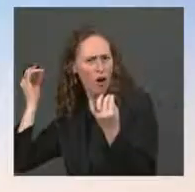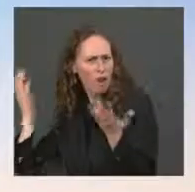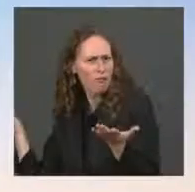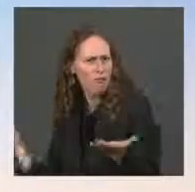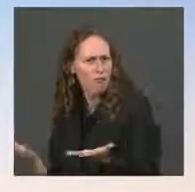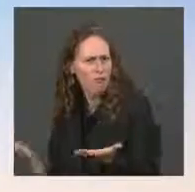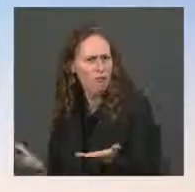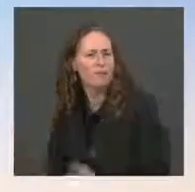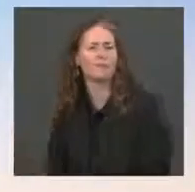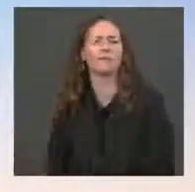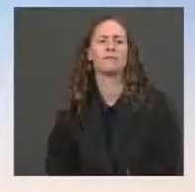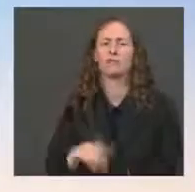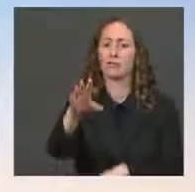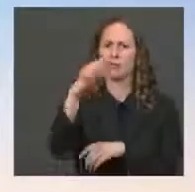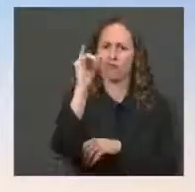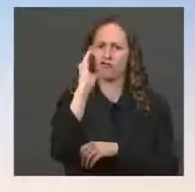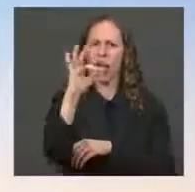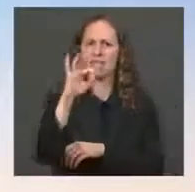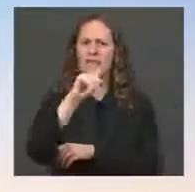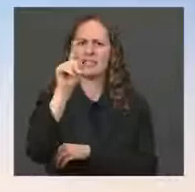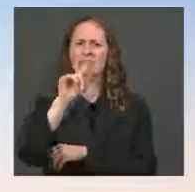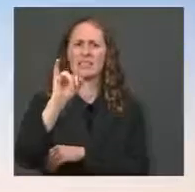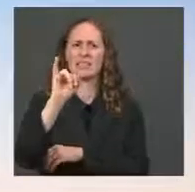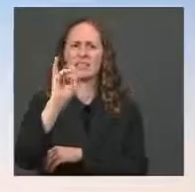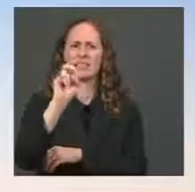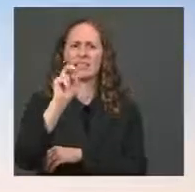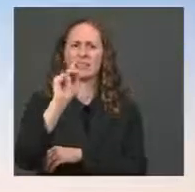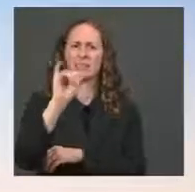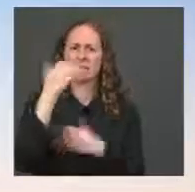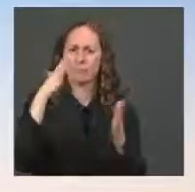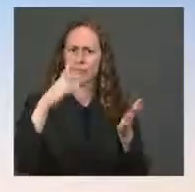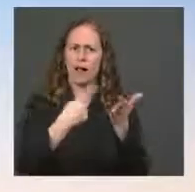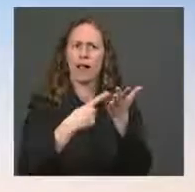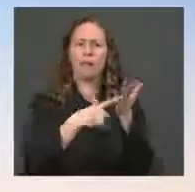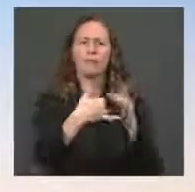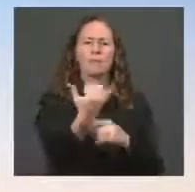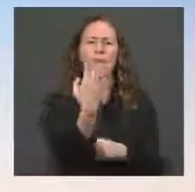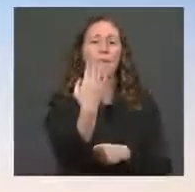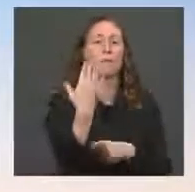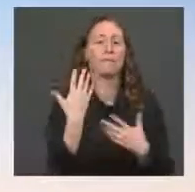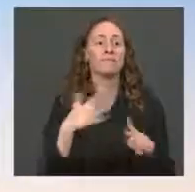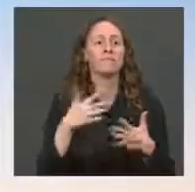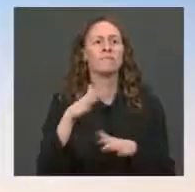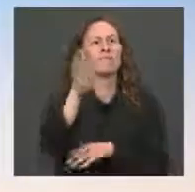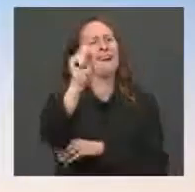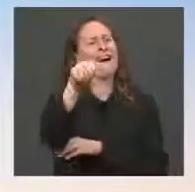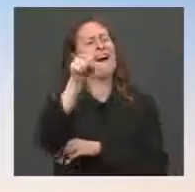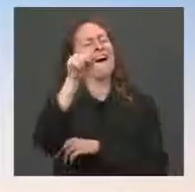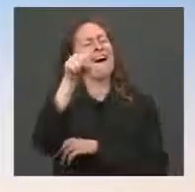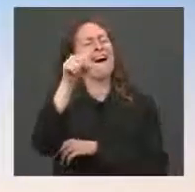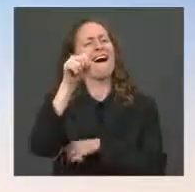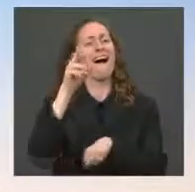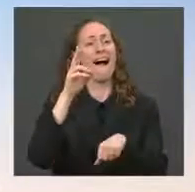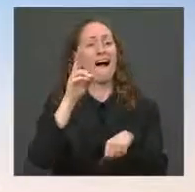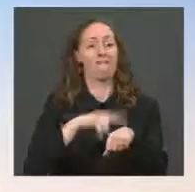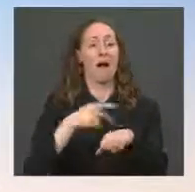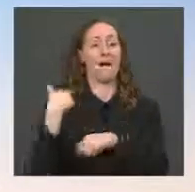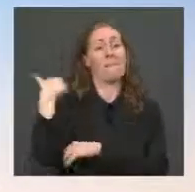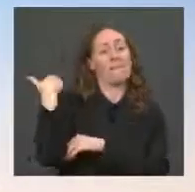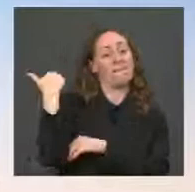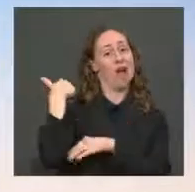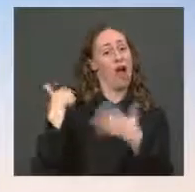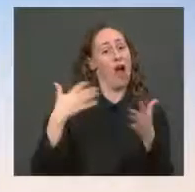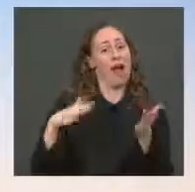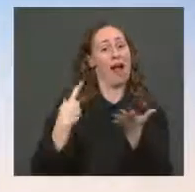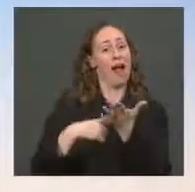this morning. And what he conveyed is that, of course, as I stated, I should say back in August, we have been discussing and